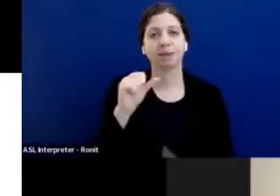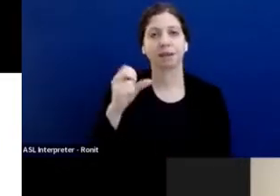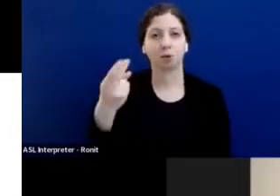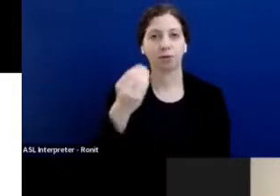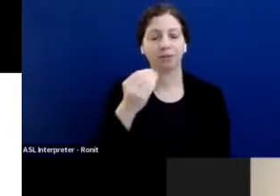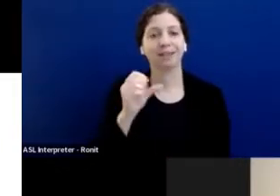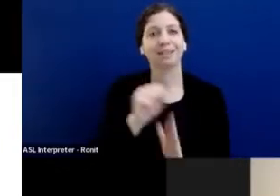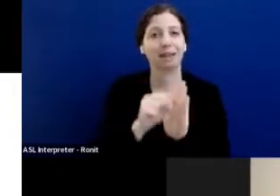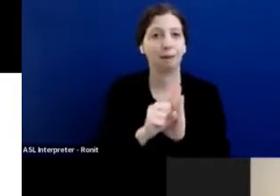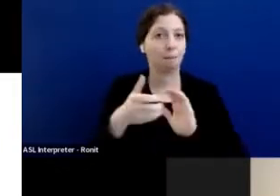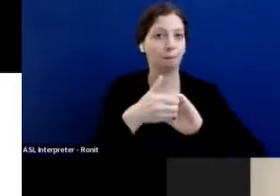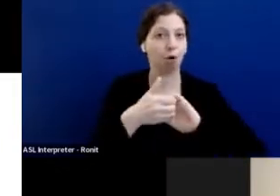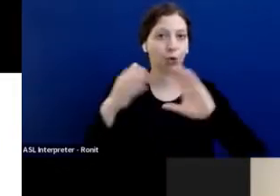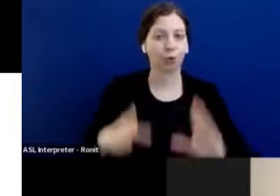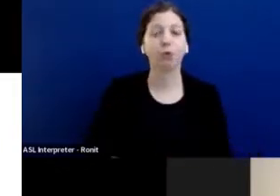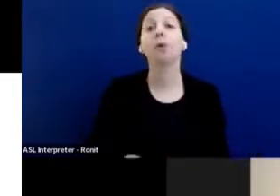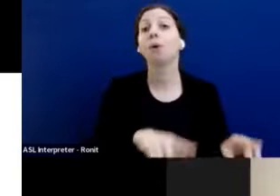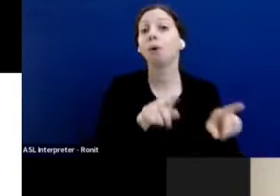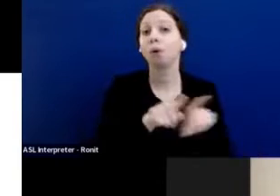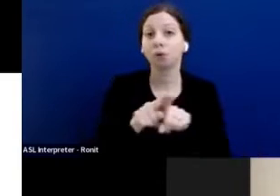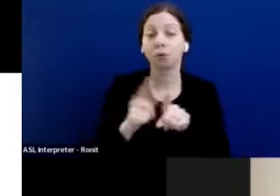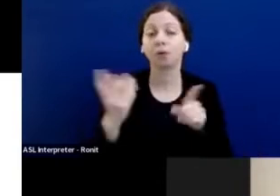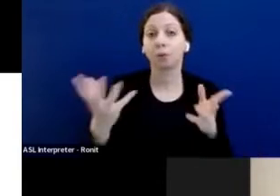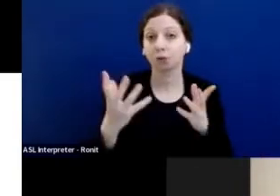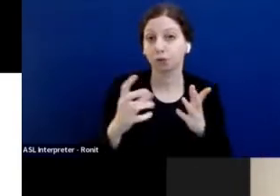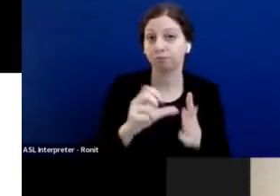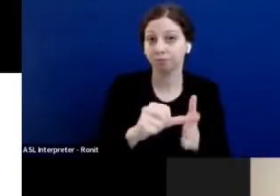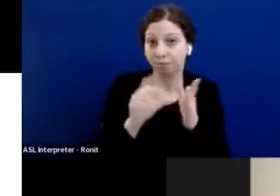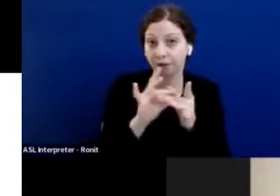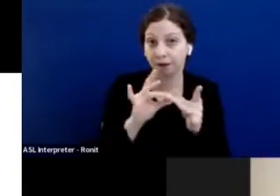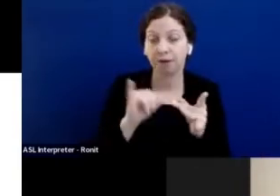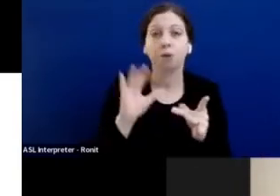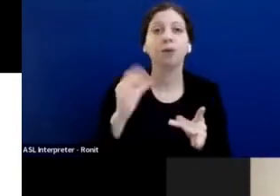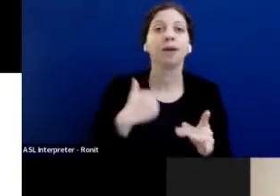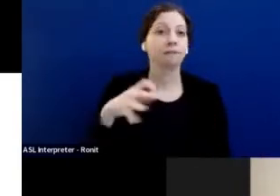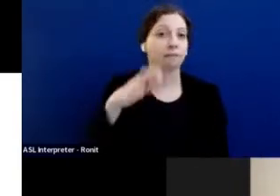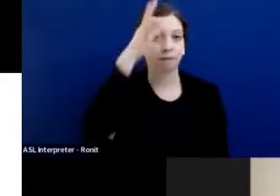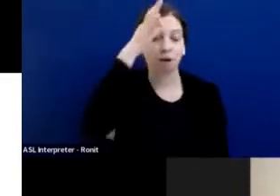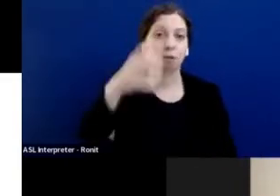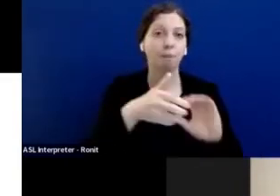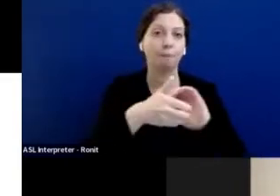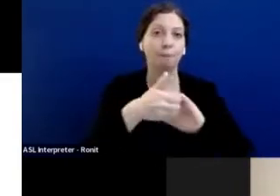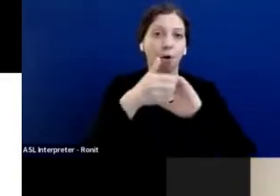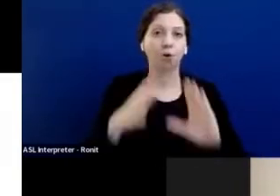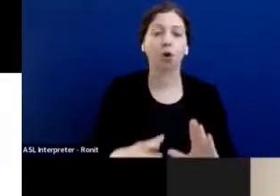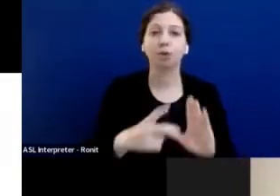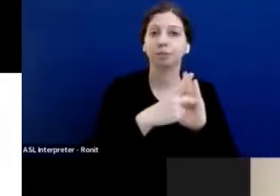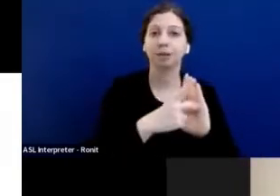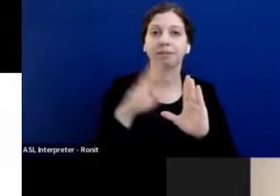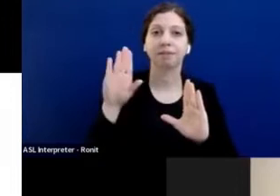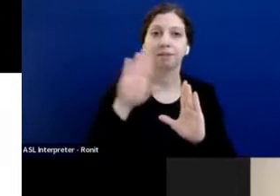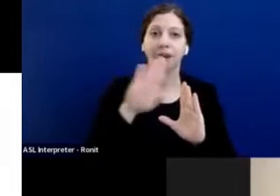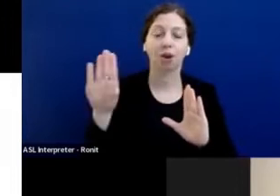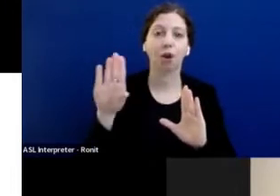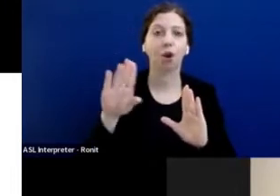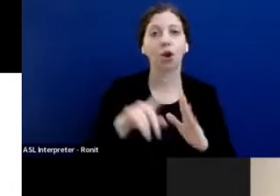partners, Also, we want to highlight that there will be federal partners displaying their initiatives